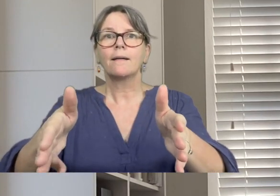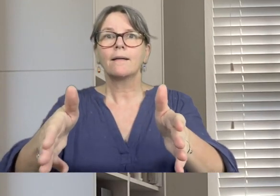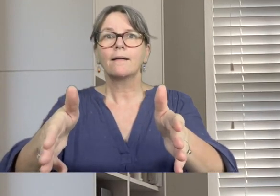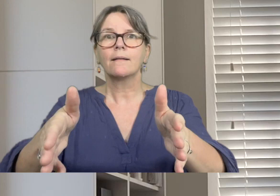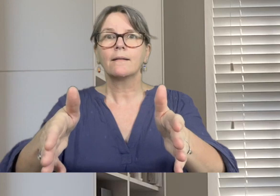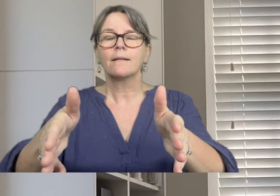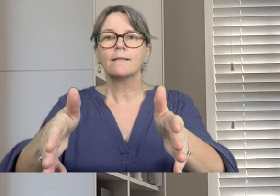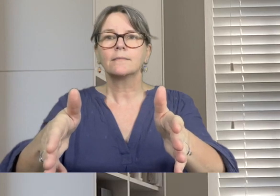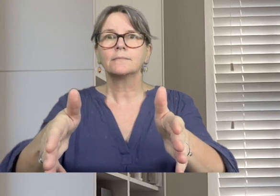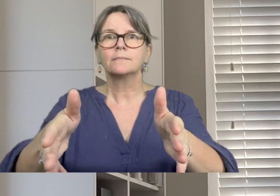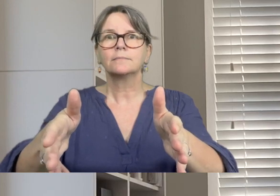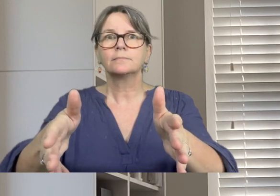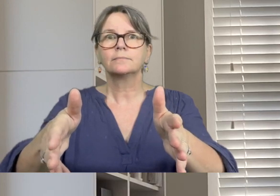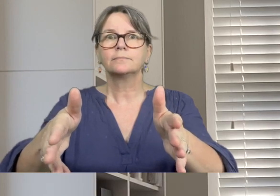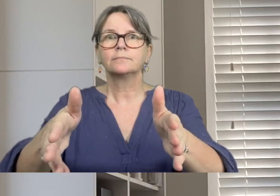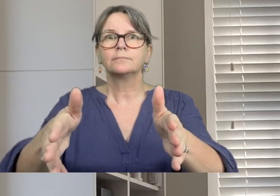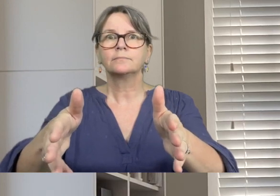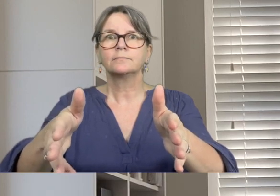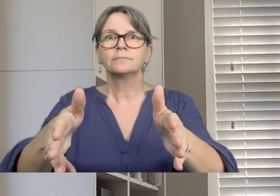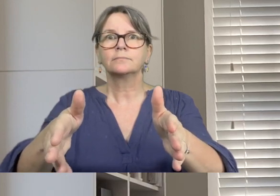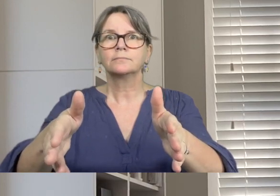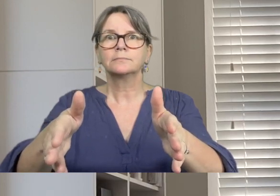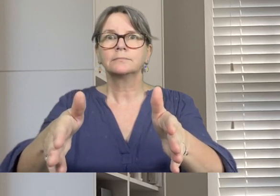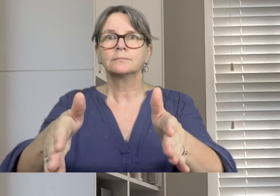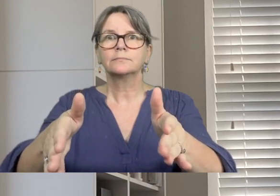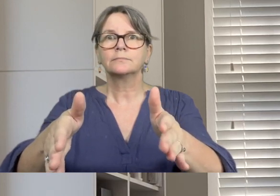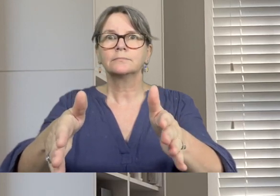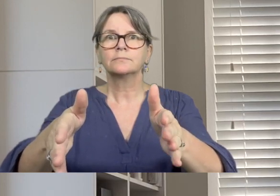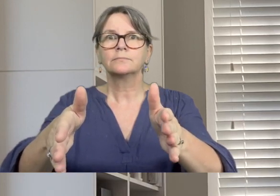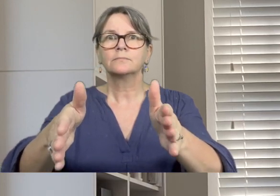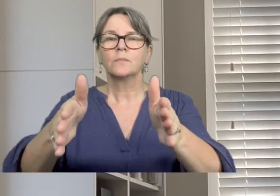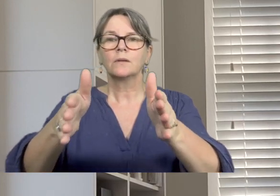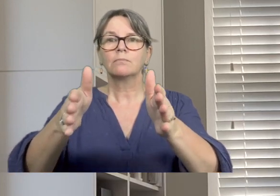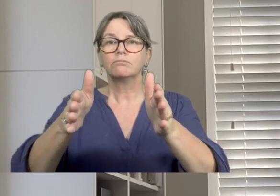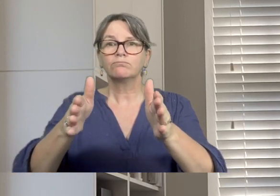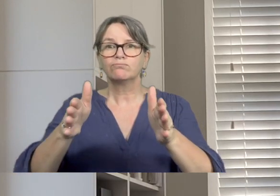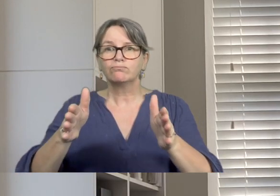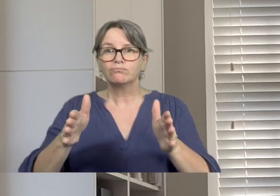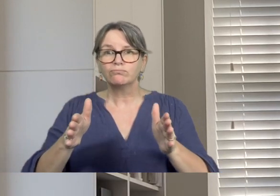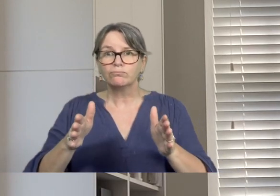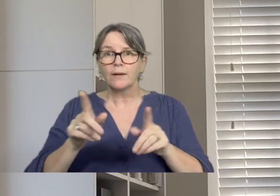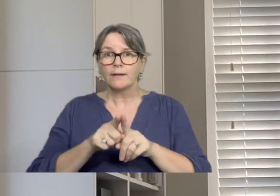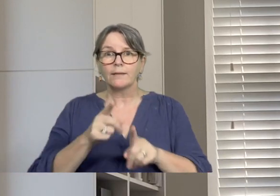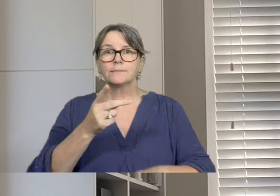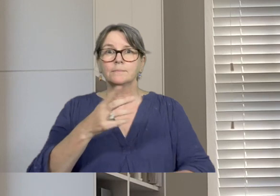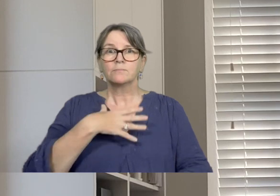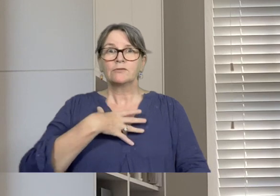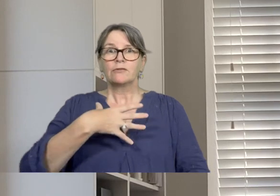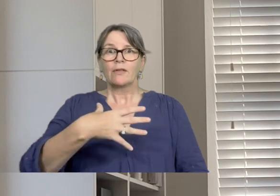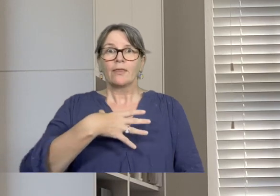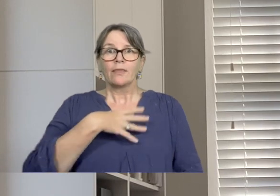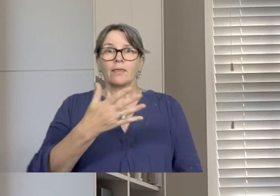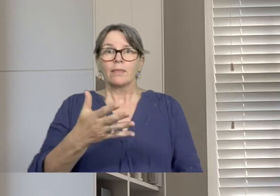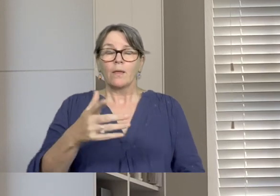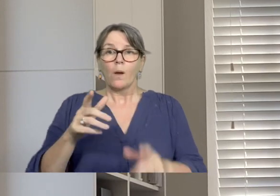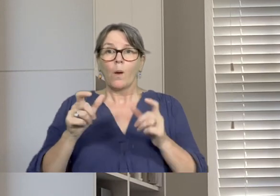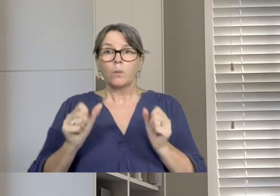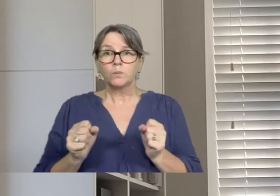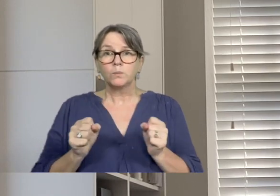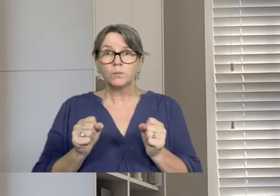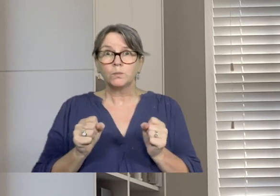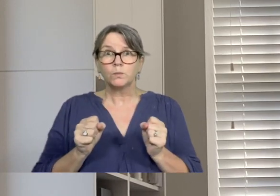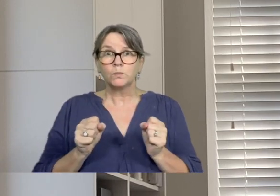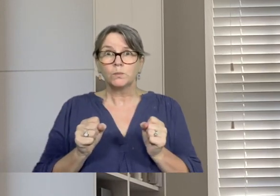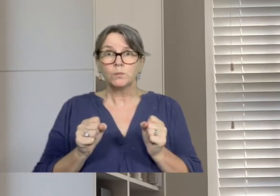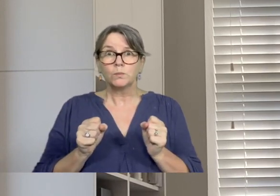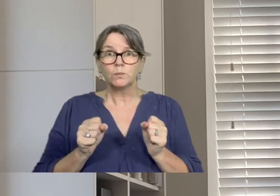all the way back up. Next time you can lift the feet if you wish. So taking a breath in, we're going to breathe out. You can either